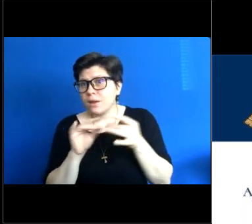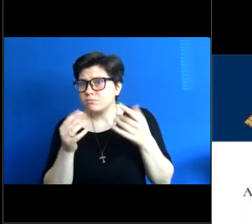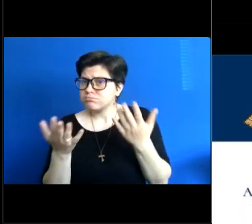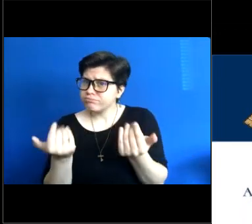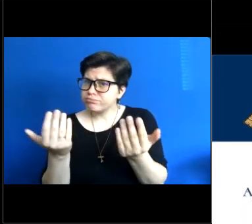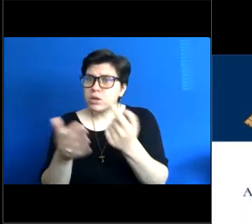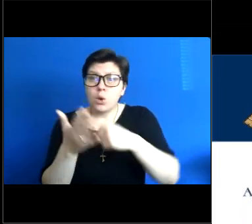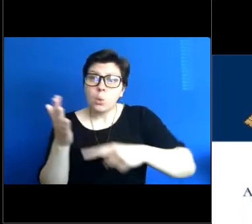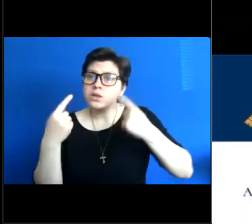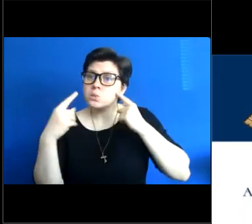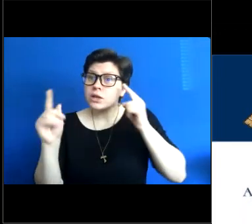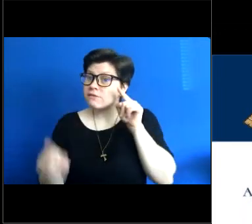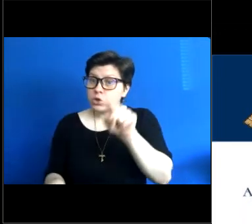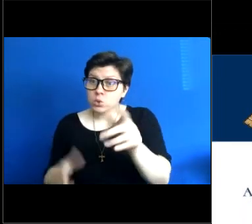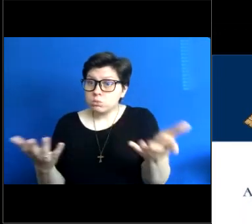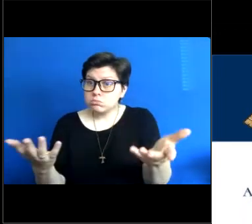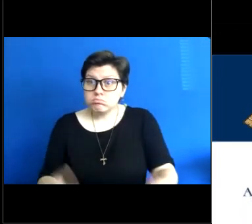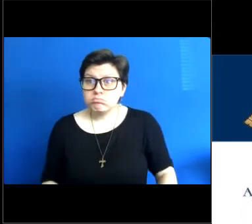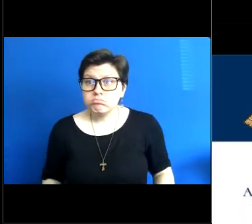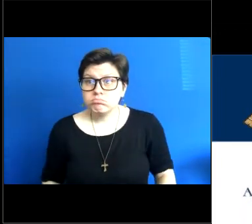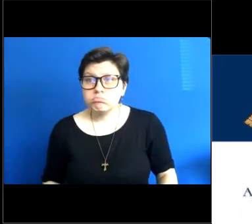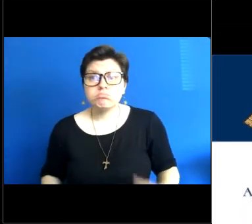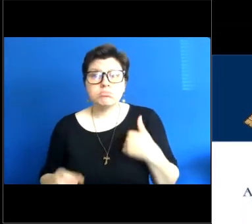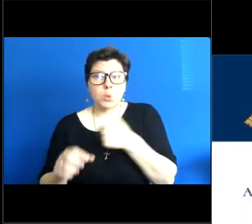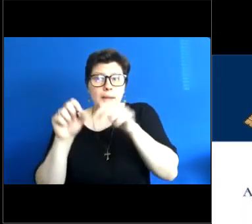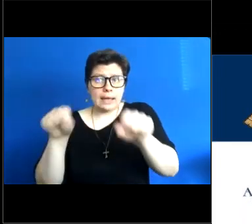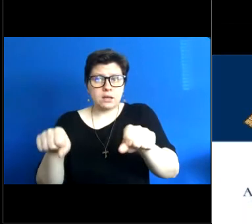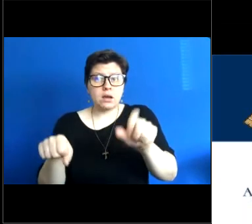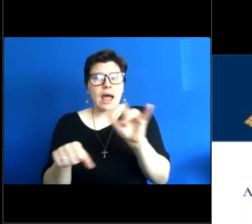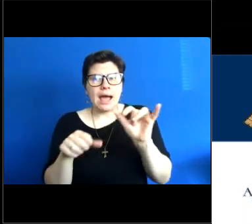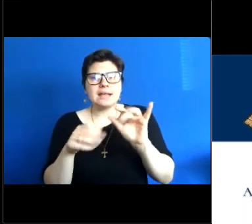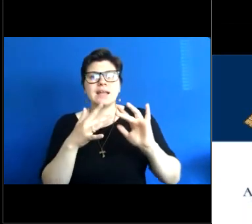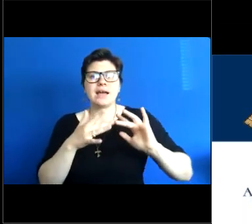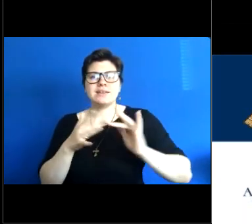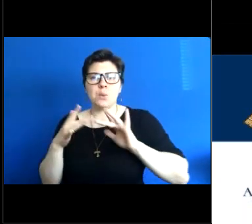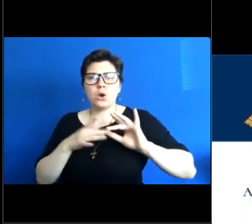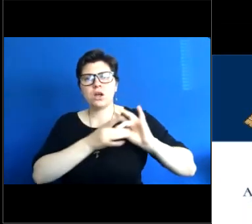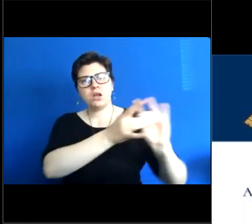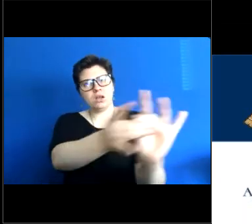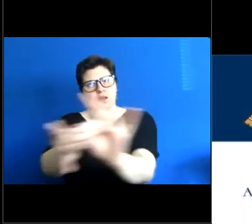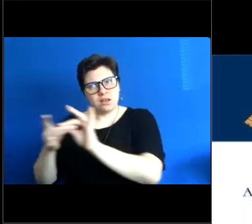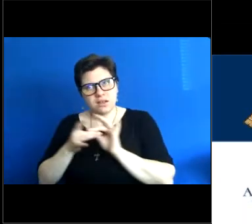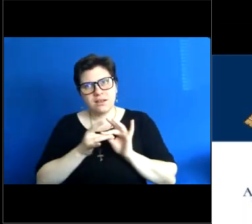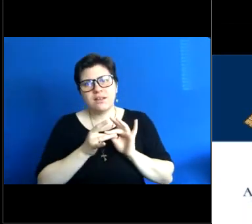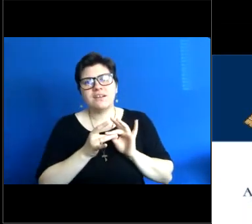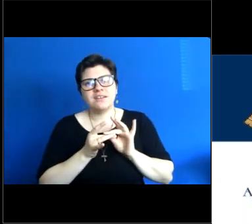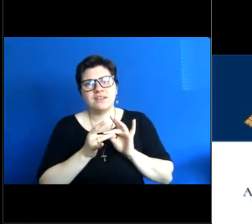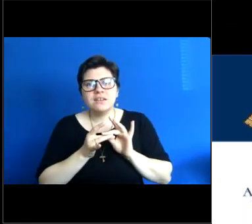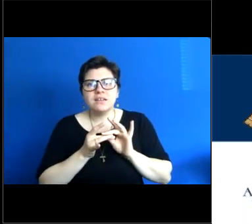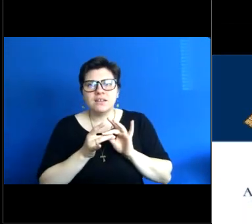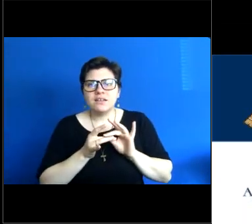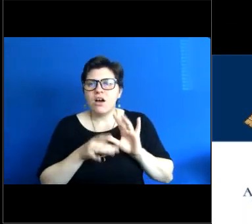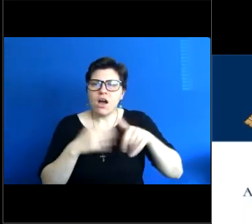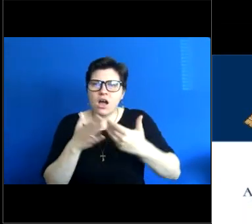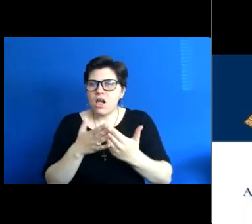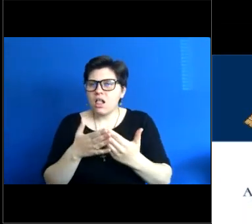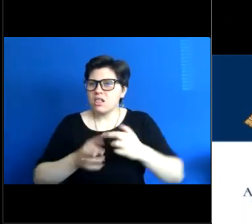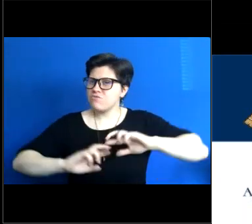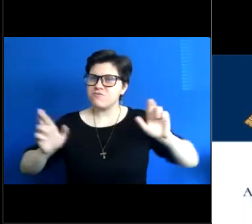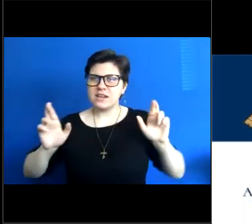is working for you, so that we can really do this as a network, as a community, all empowered and ready to